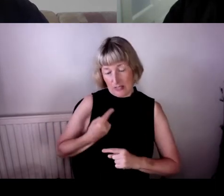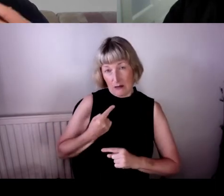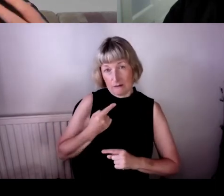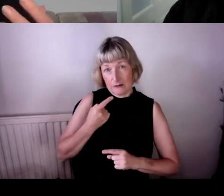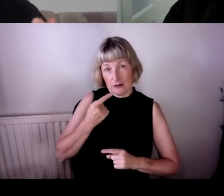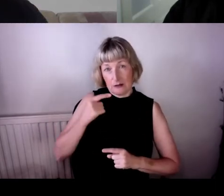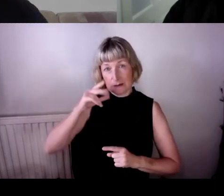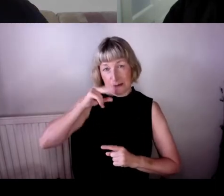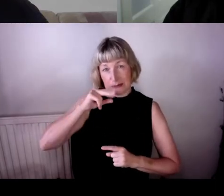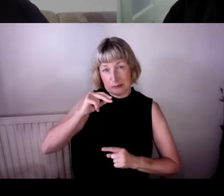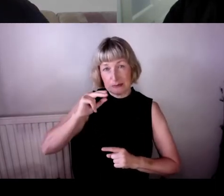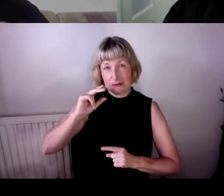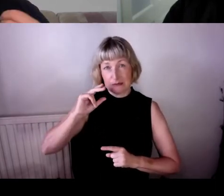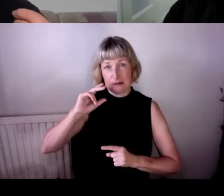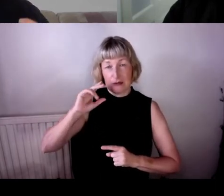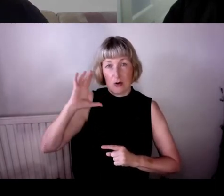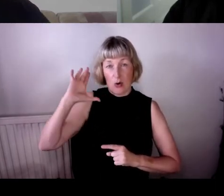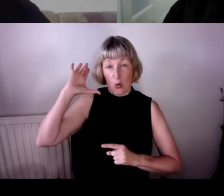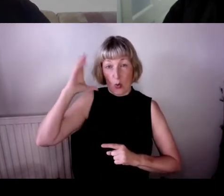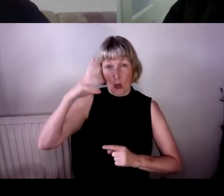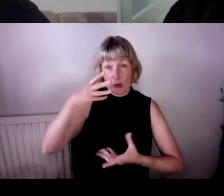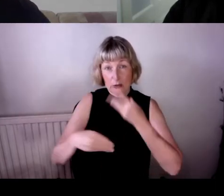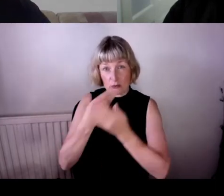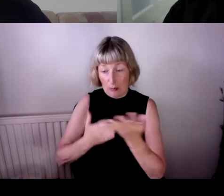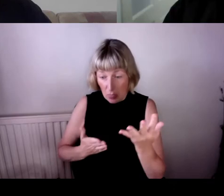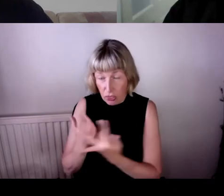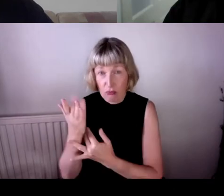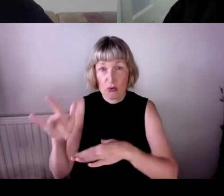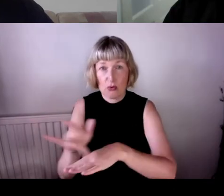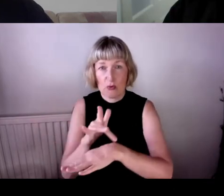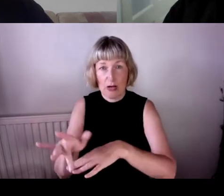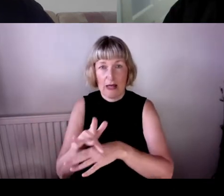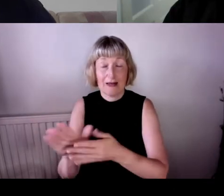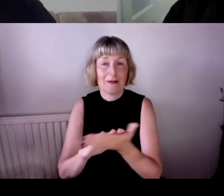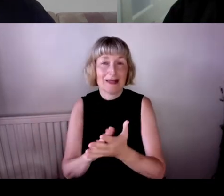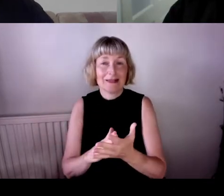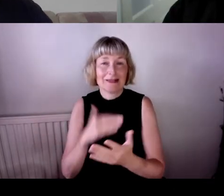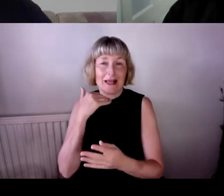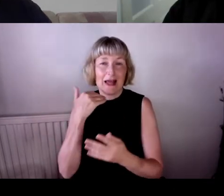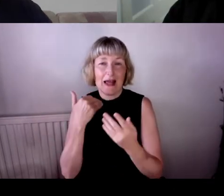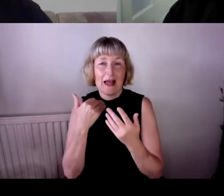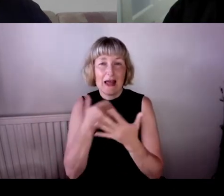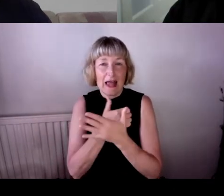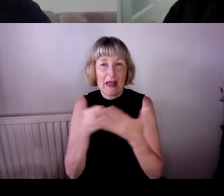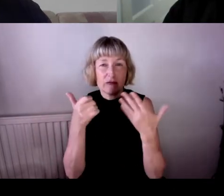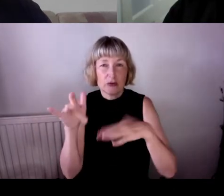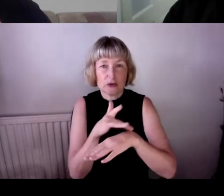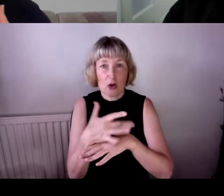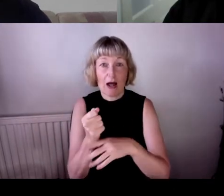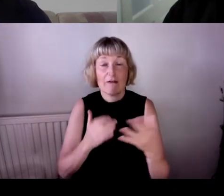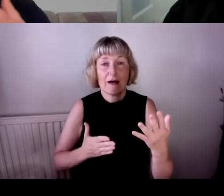you're accessible every night and you don't have to listen in through headsets. So that somebody